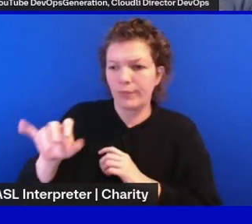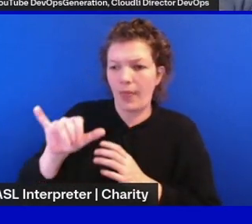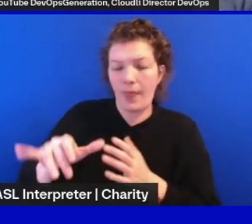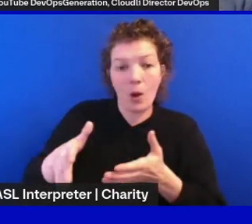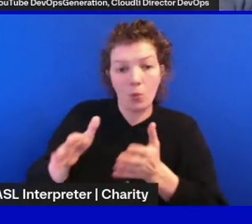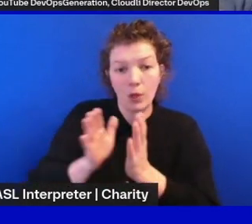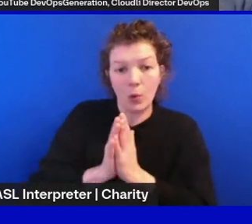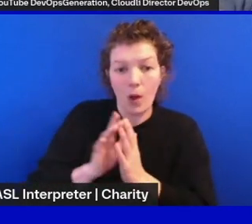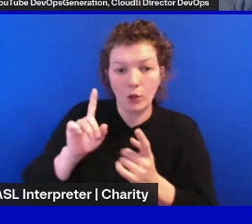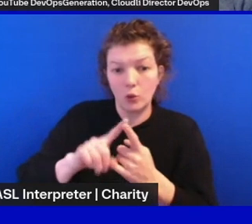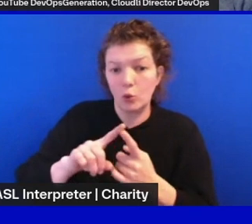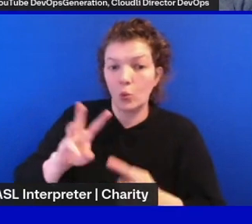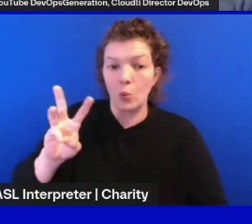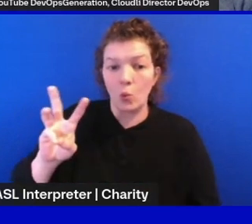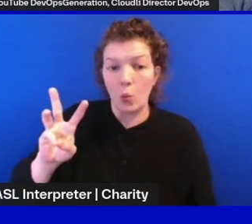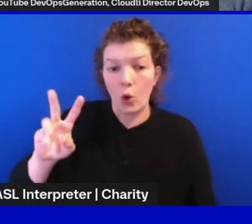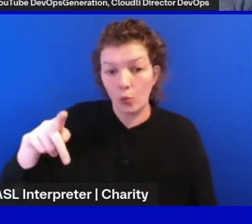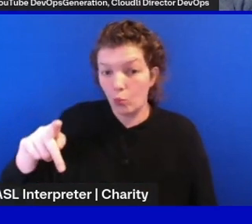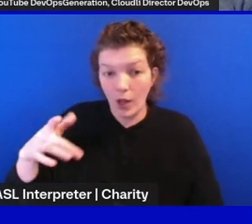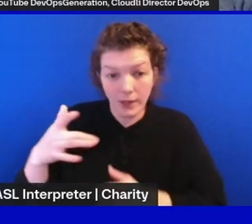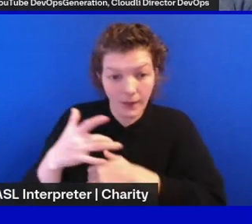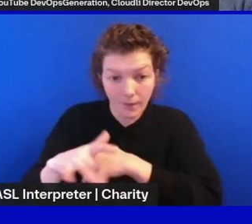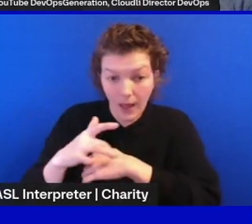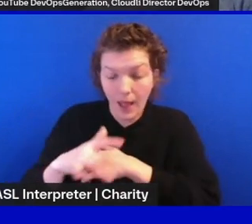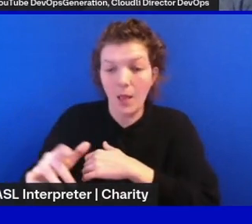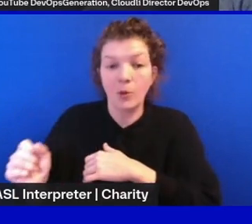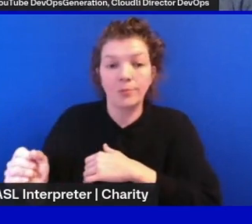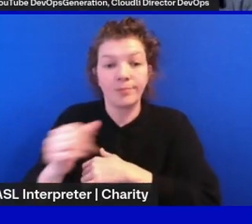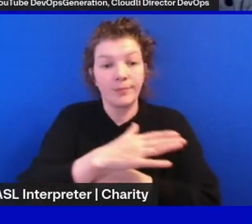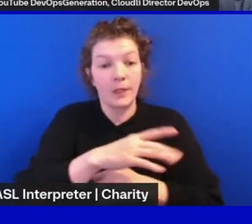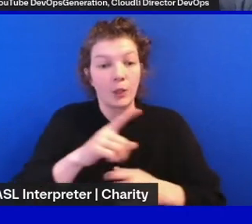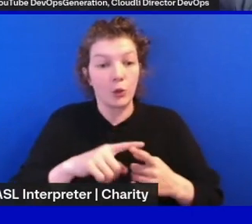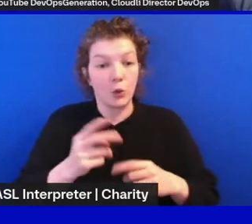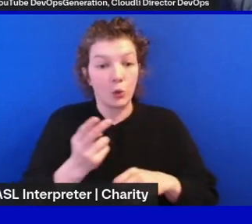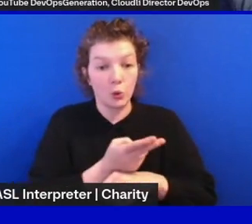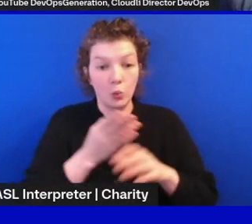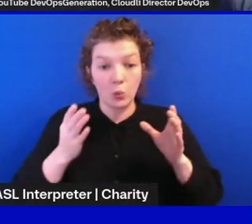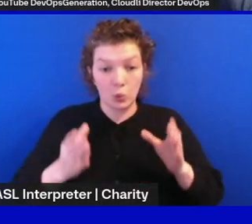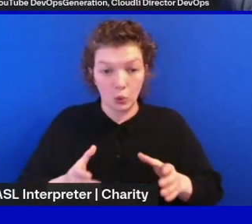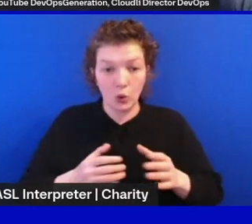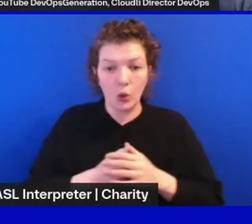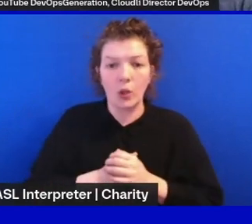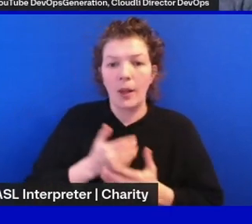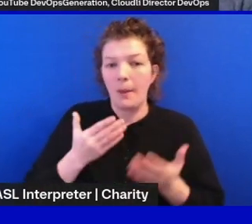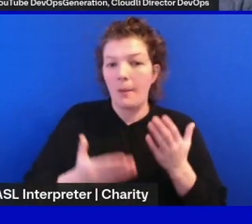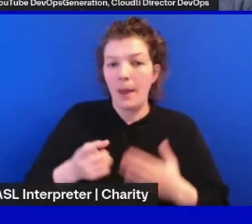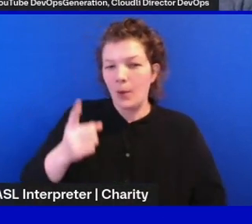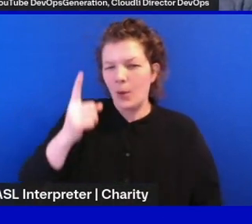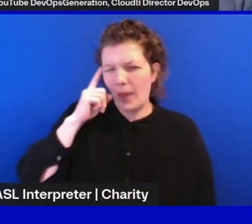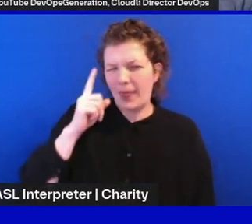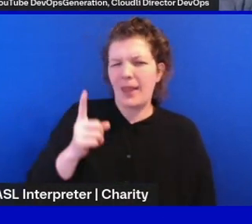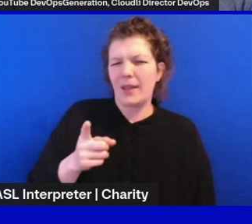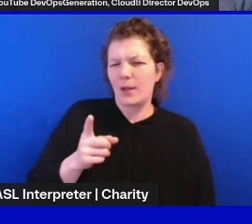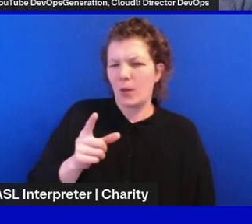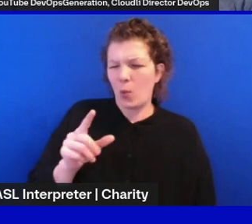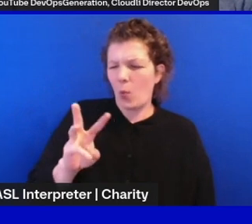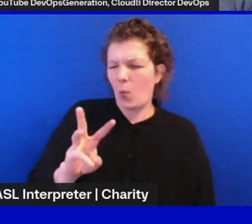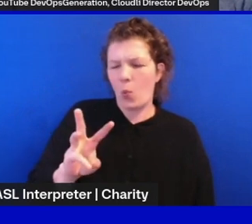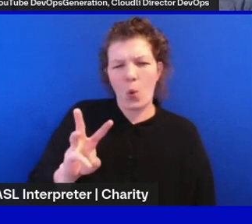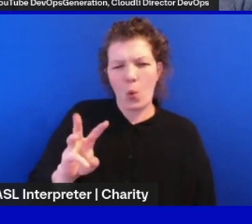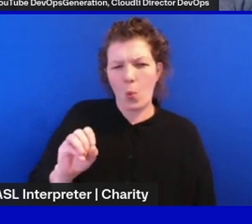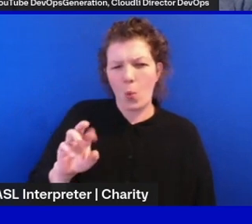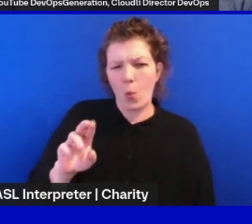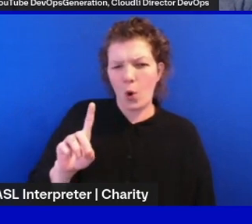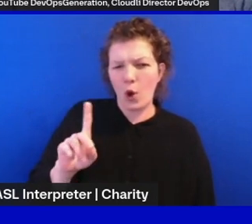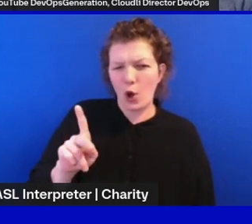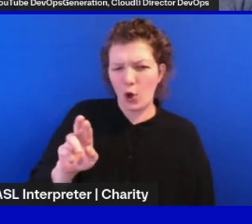is available and send that to the user. Now, you might think it's a funny choice to use WordPress in this example.